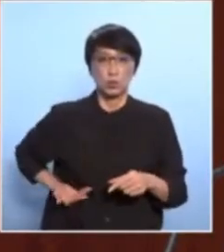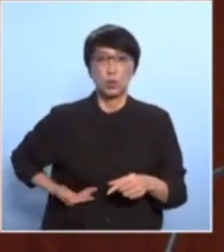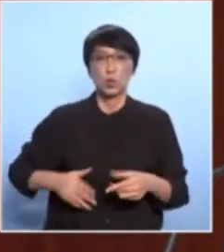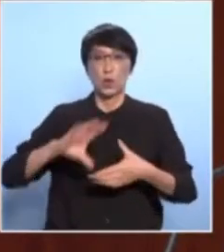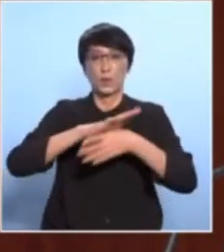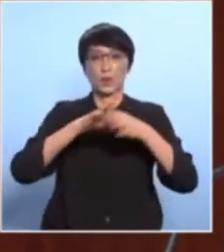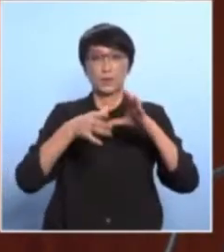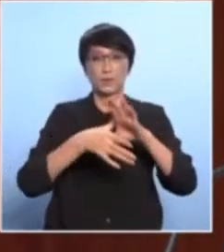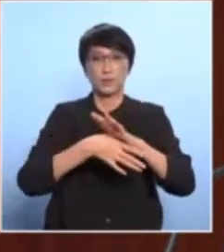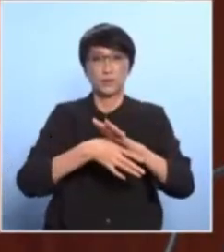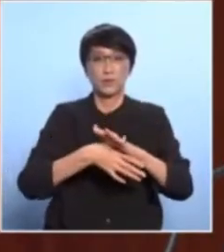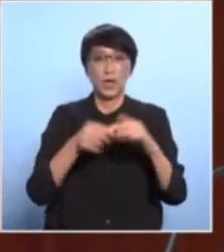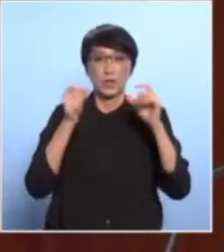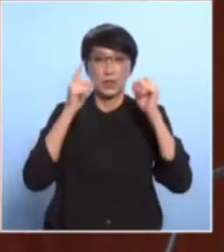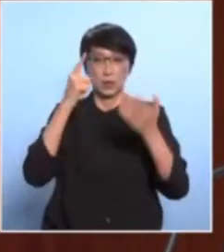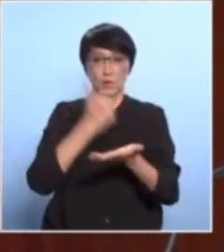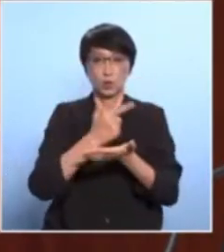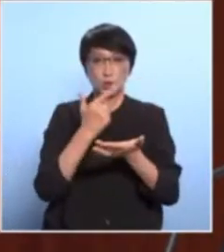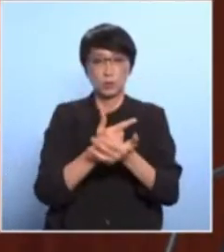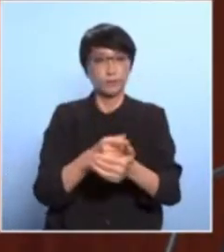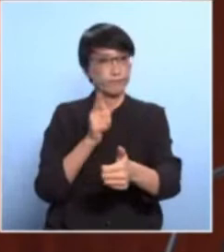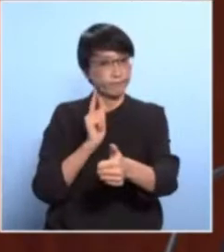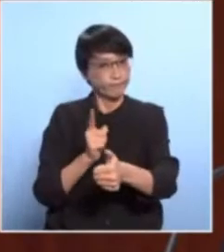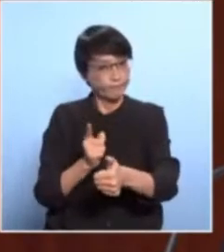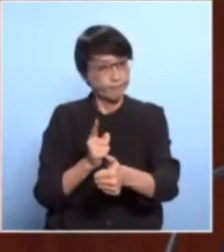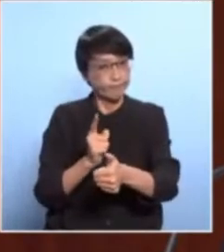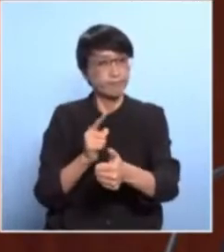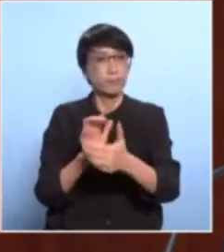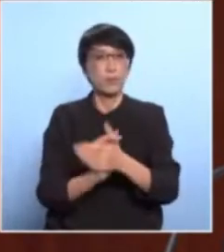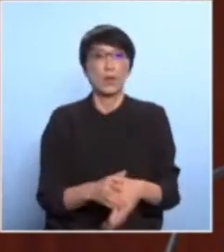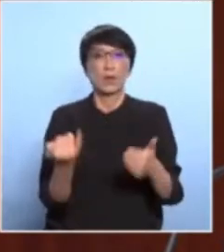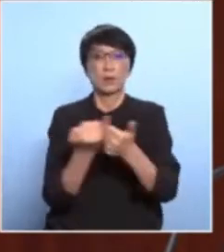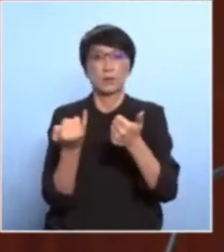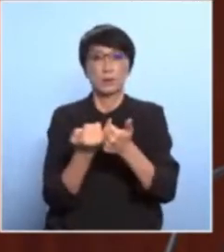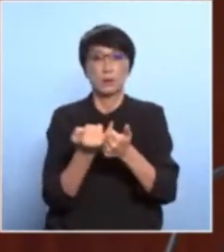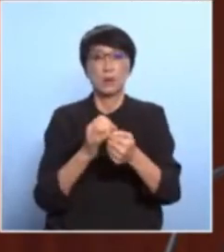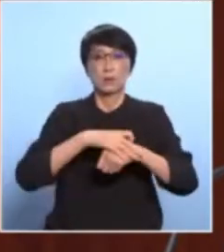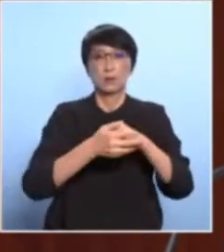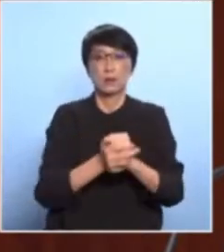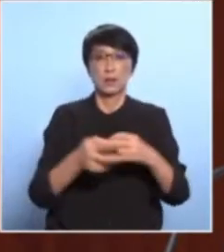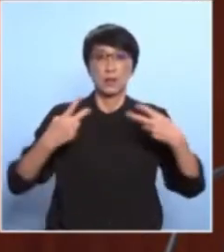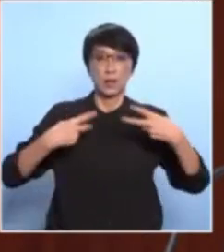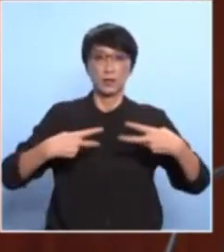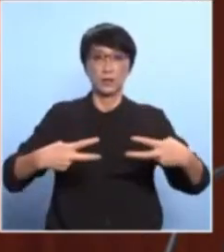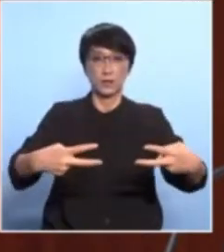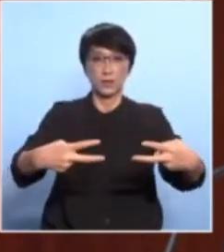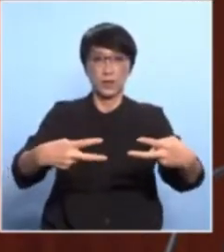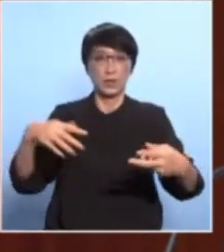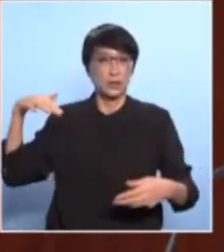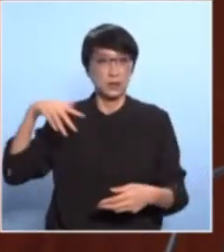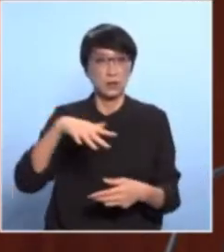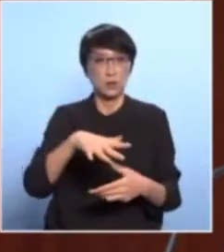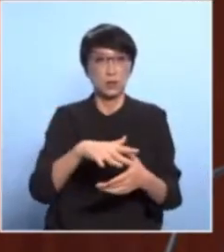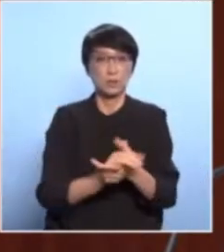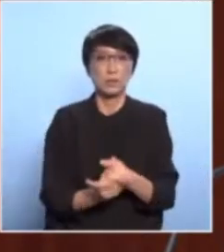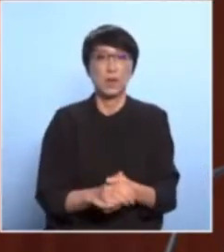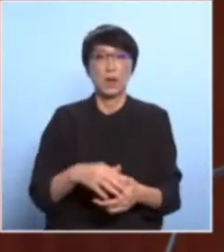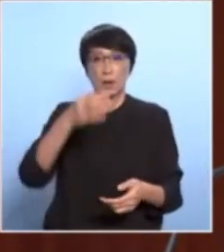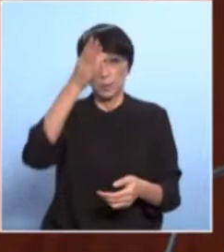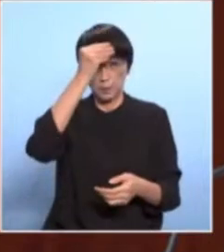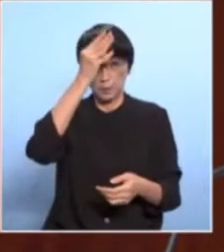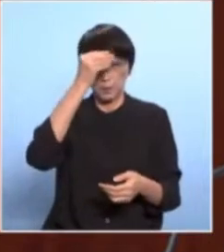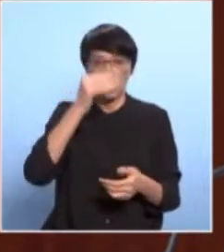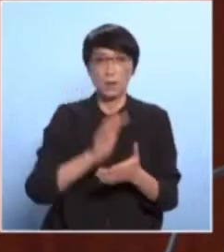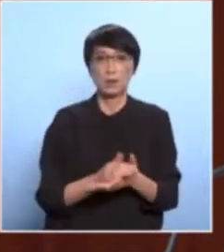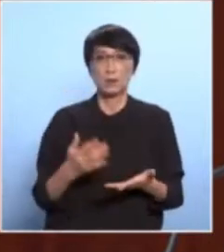the spirit of the Chinese nation. He encouraged students to gain a deeper understanding of global trends, delve into the